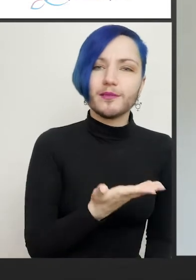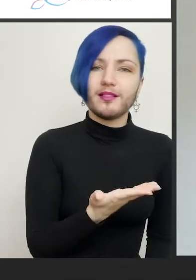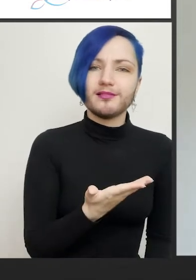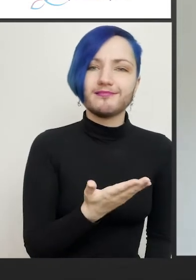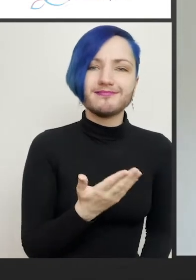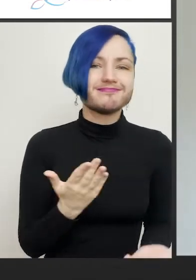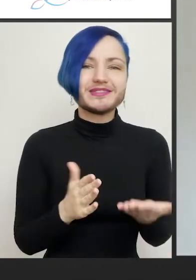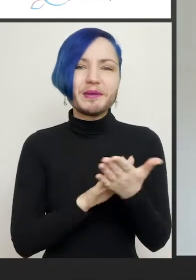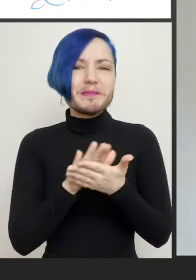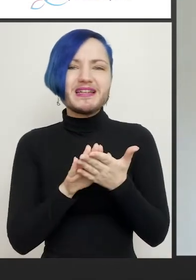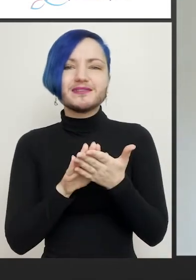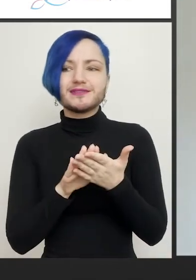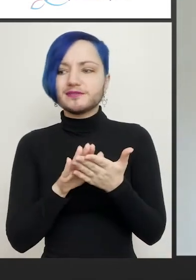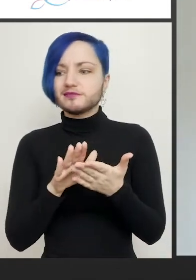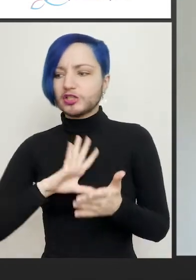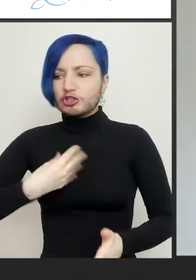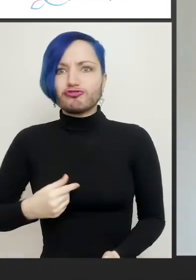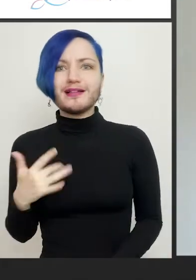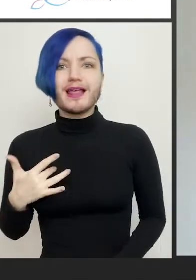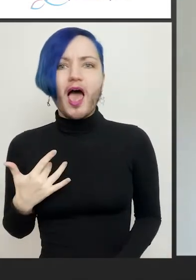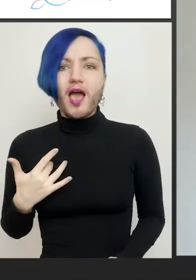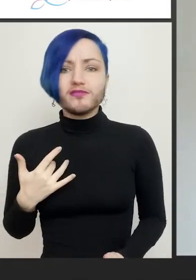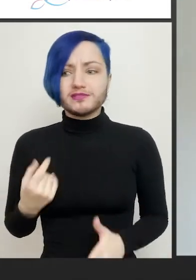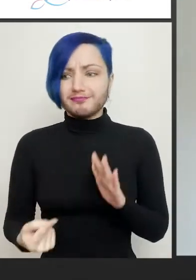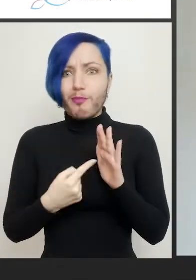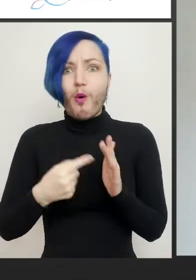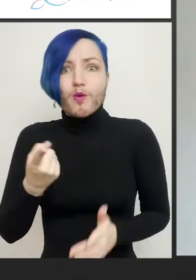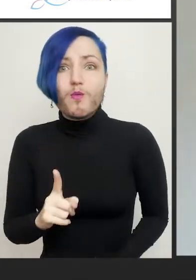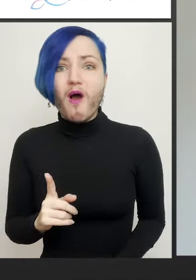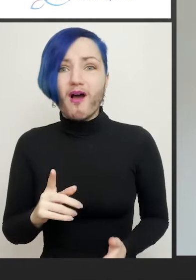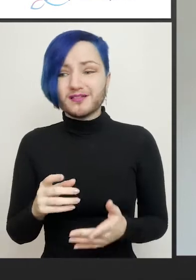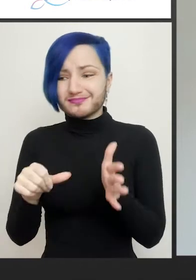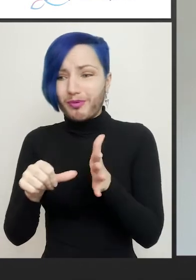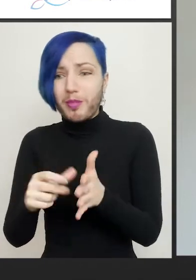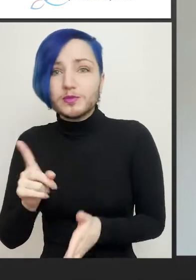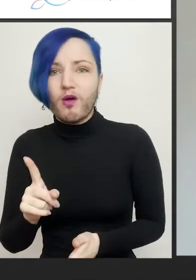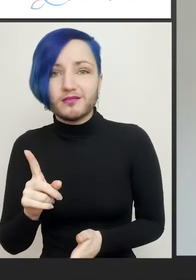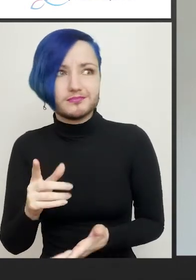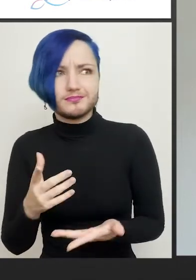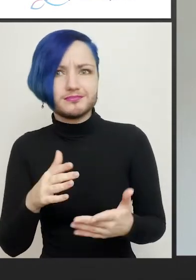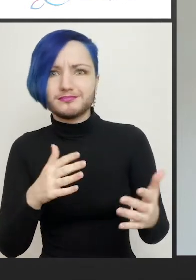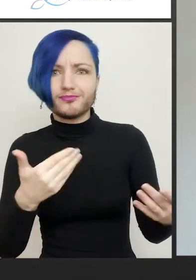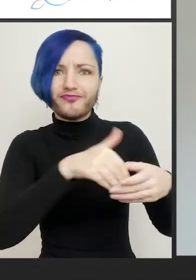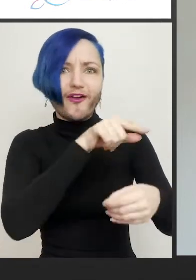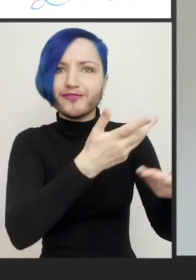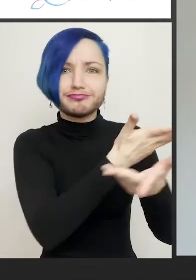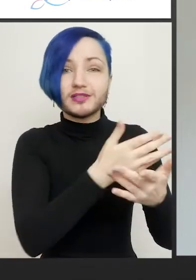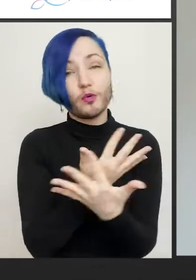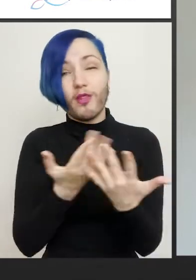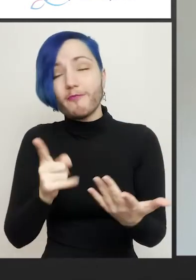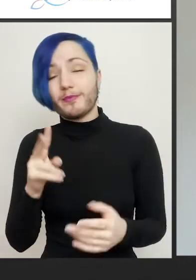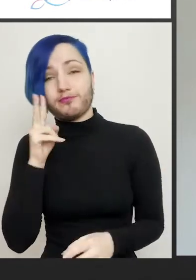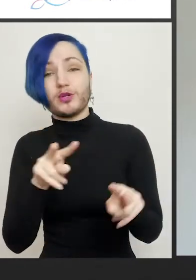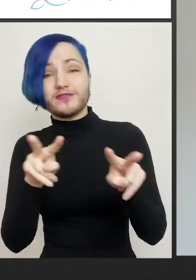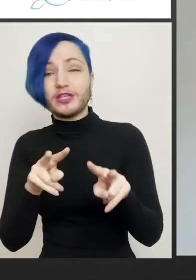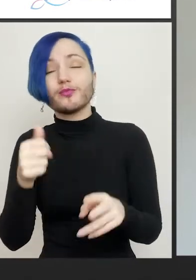with the material aspects of our lives and what we care about and what our priorities are. So I'm sure, like a lot of people watching this would know, that in the last